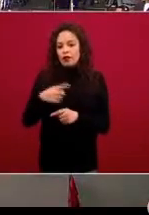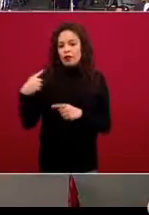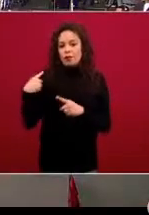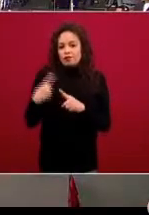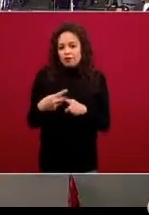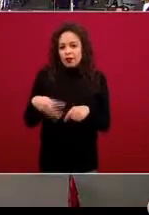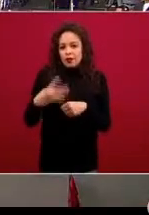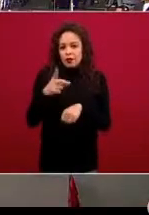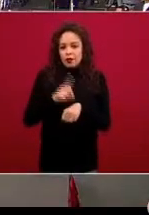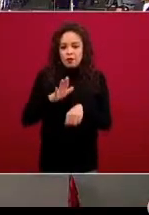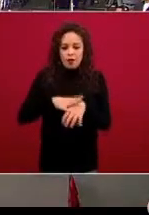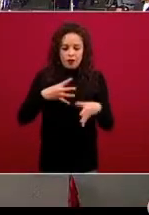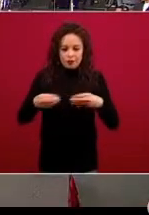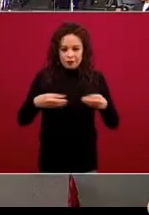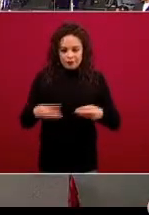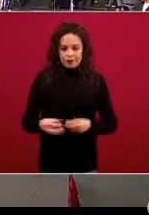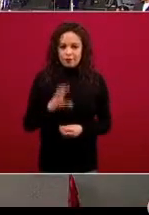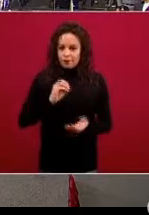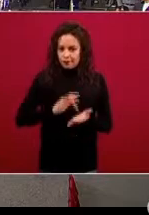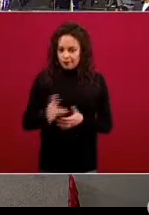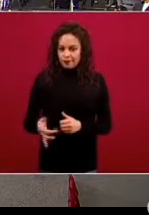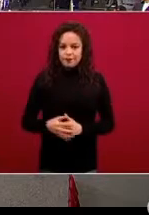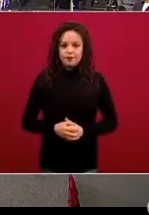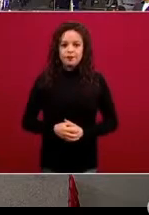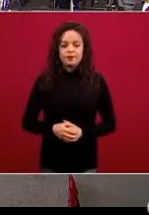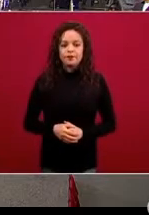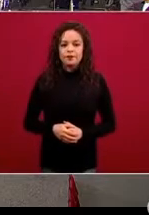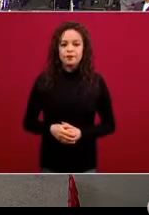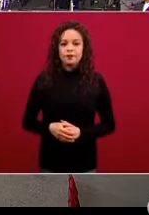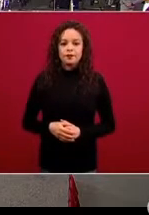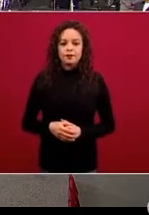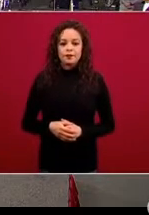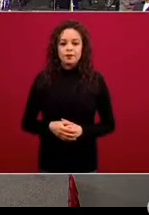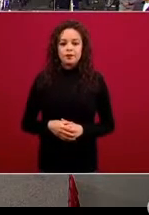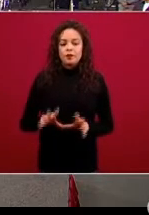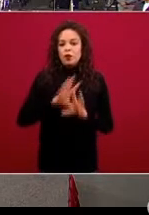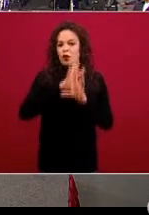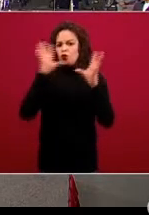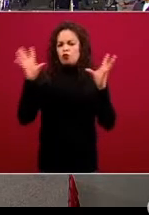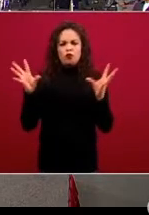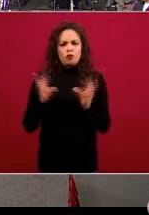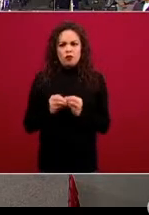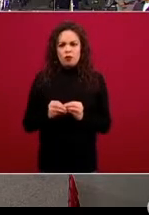different increases or decreases of the transmission rate.